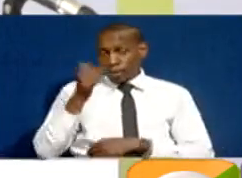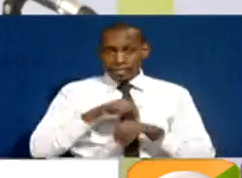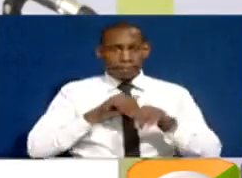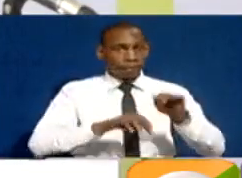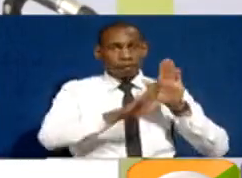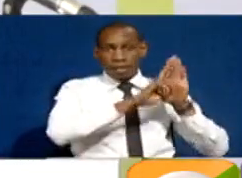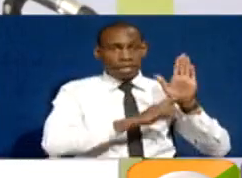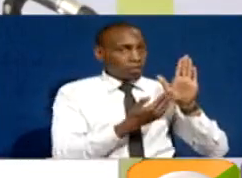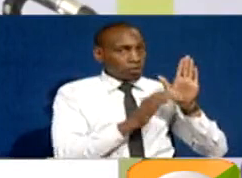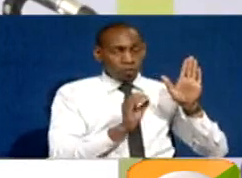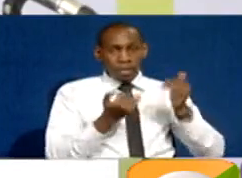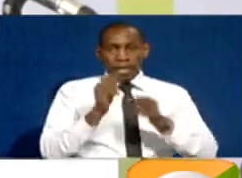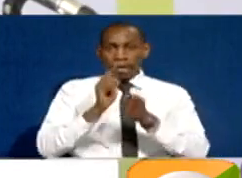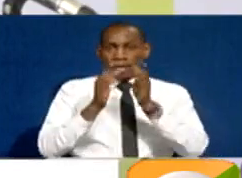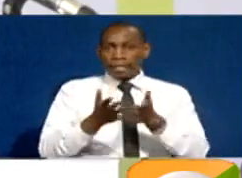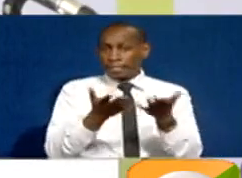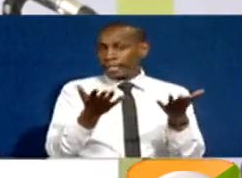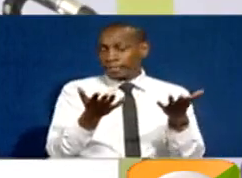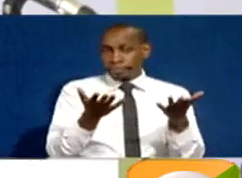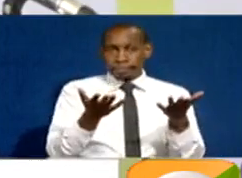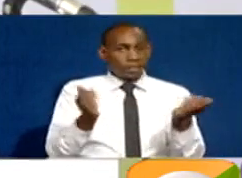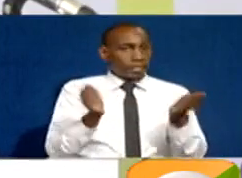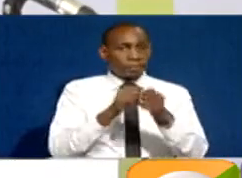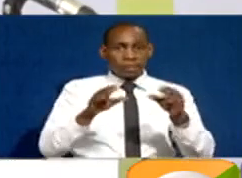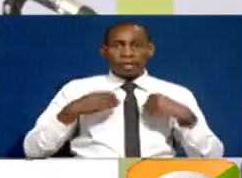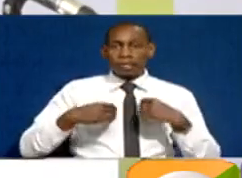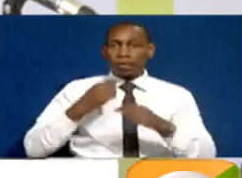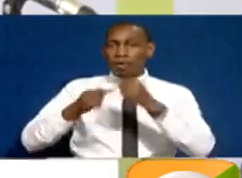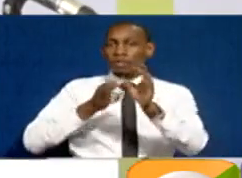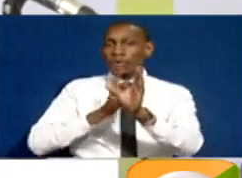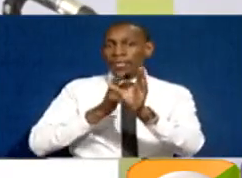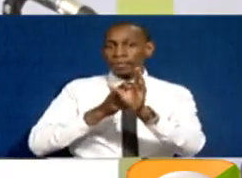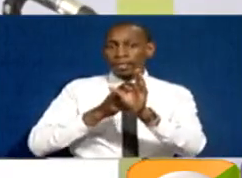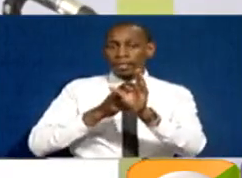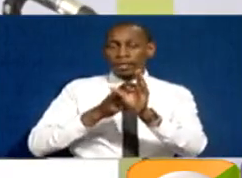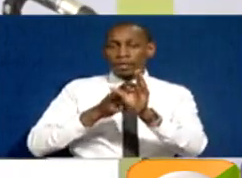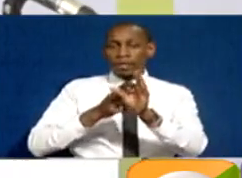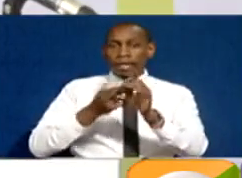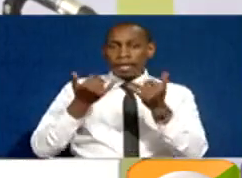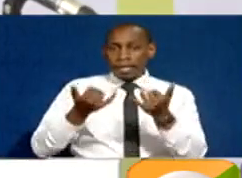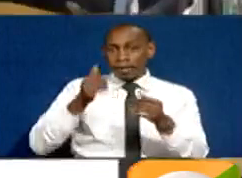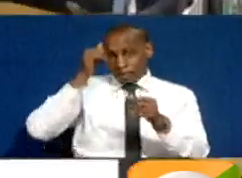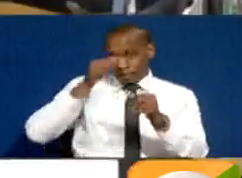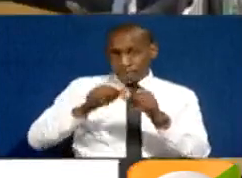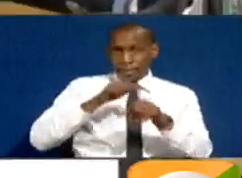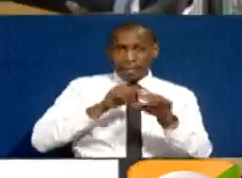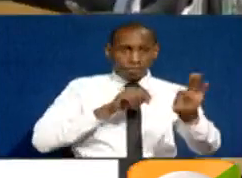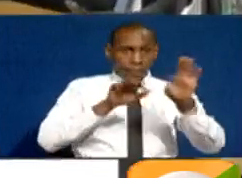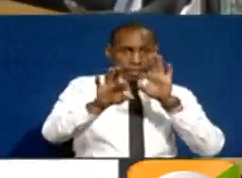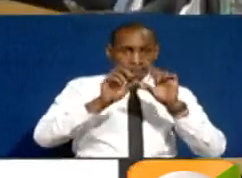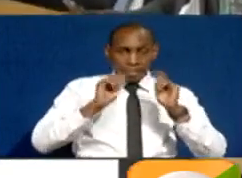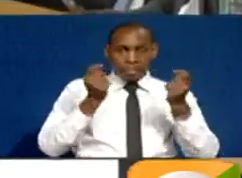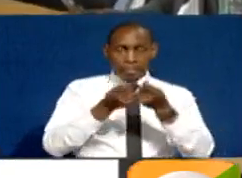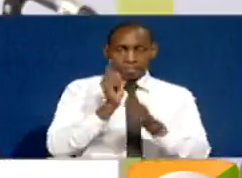don't, then those athletes will not be allowed to go and compete. And remember, as soon as we select the